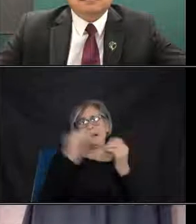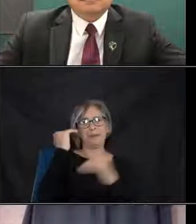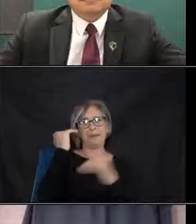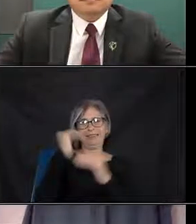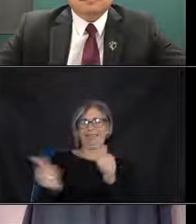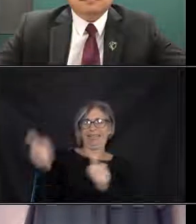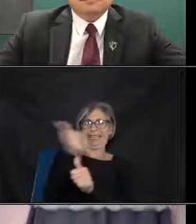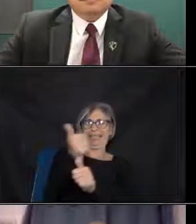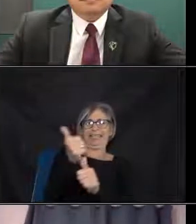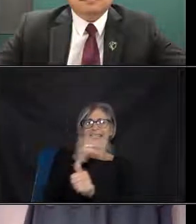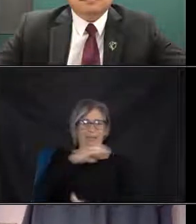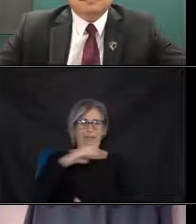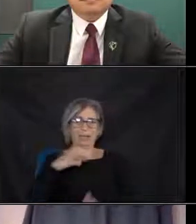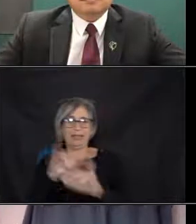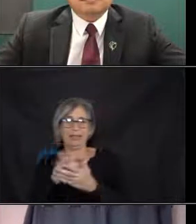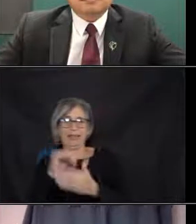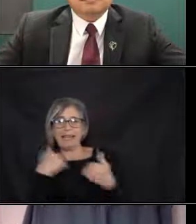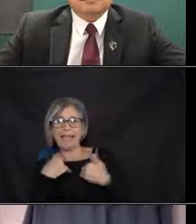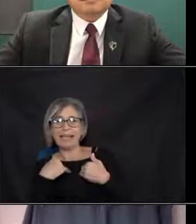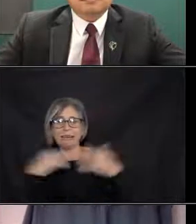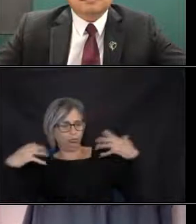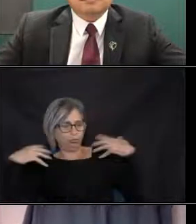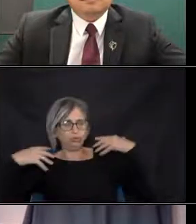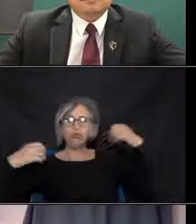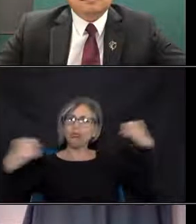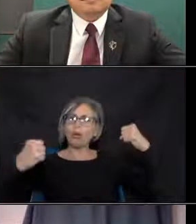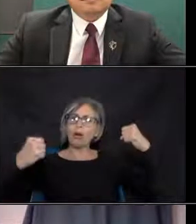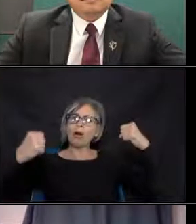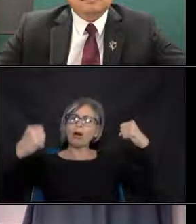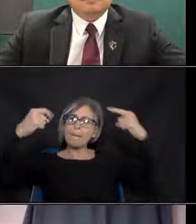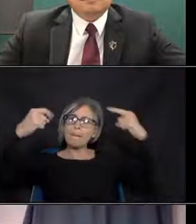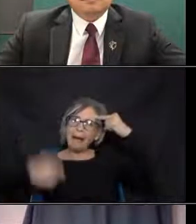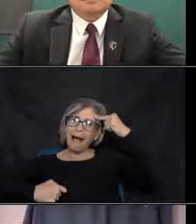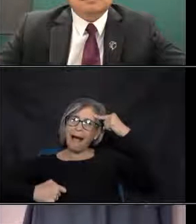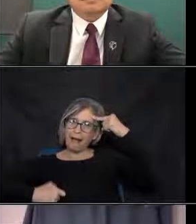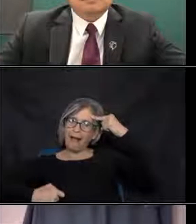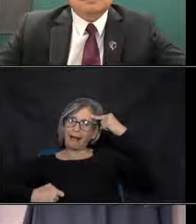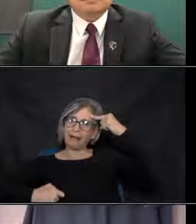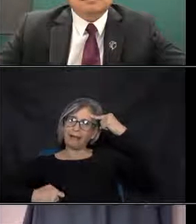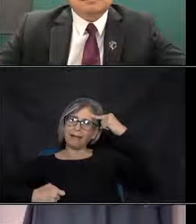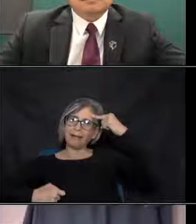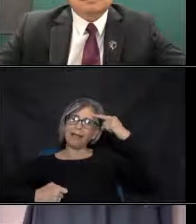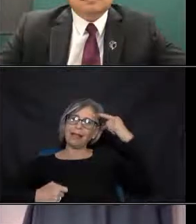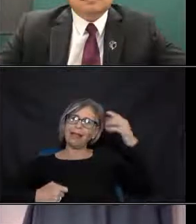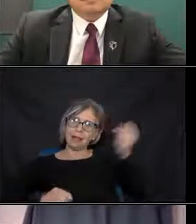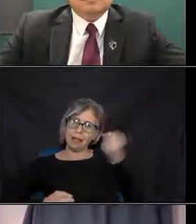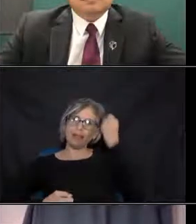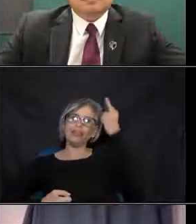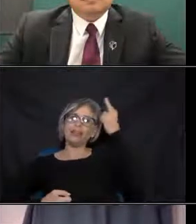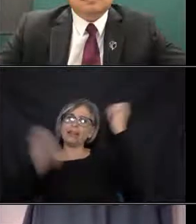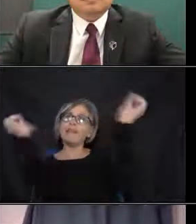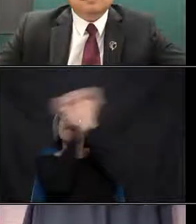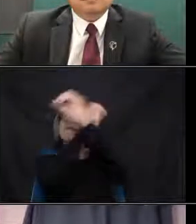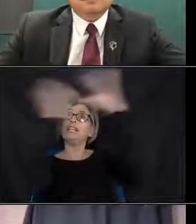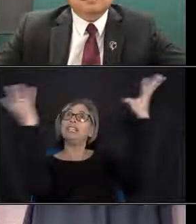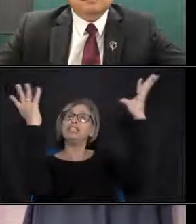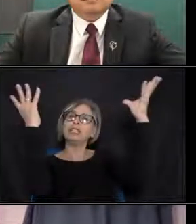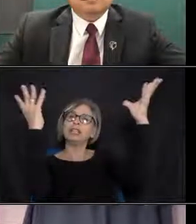know, the commission that has a strong mind and a cohesive vision for where we want to